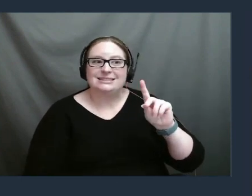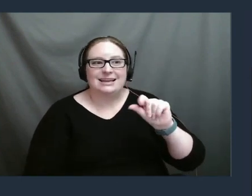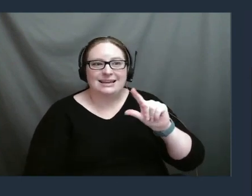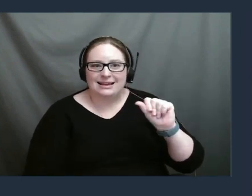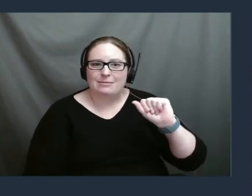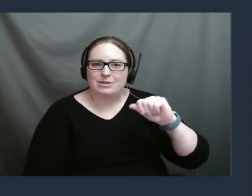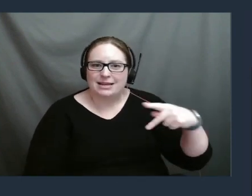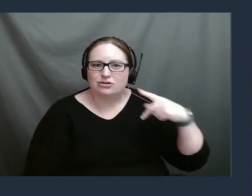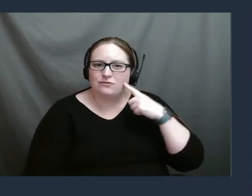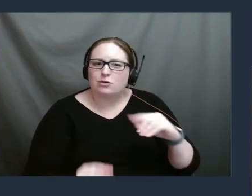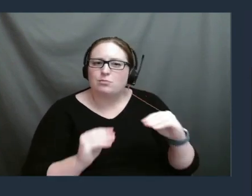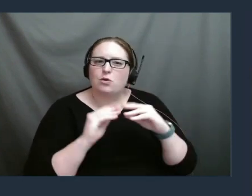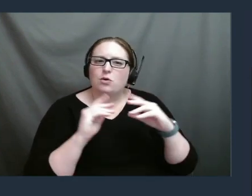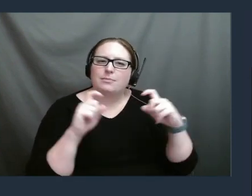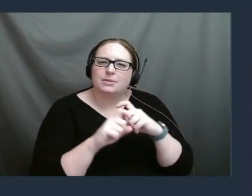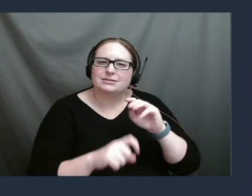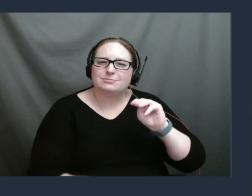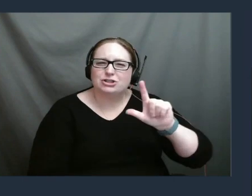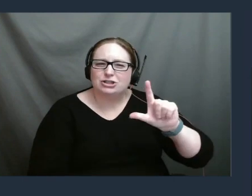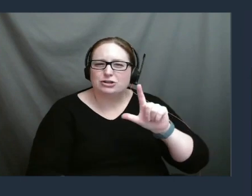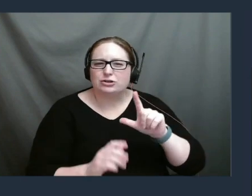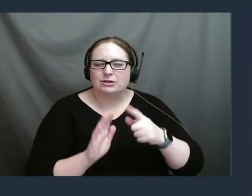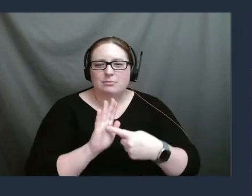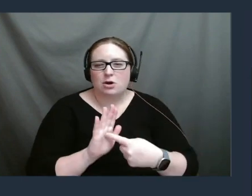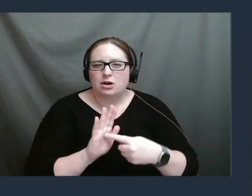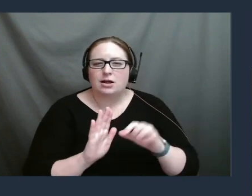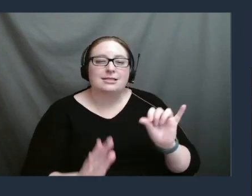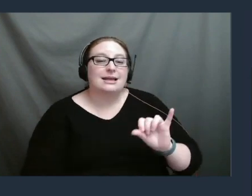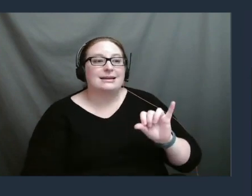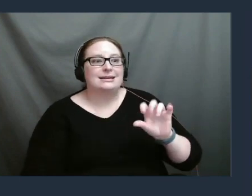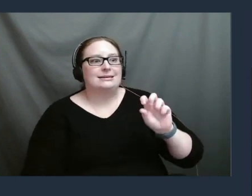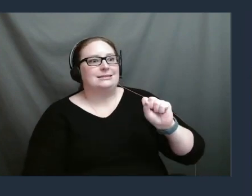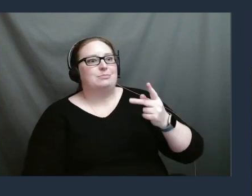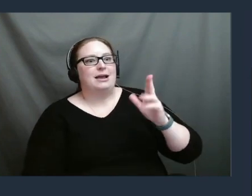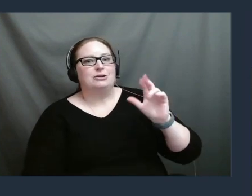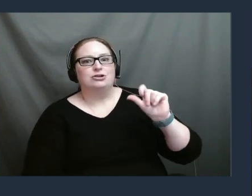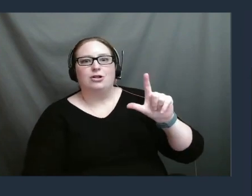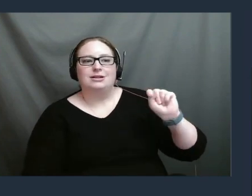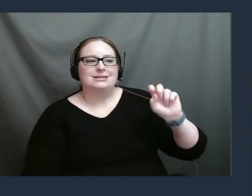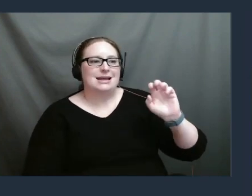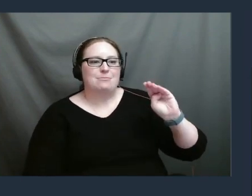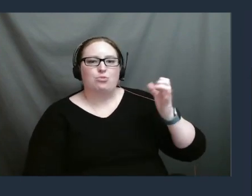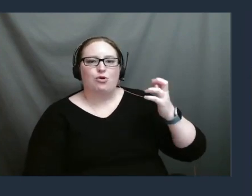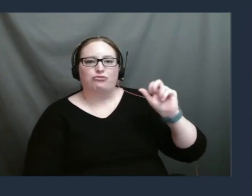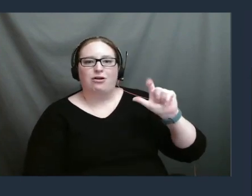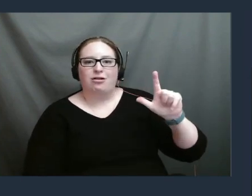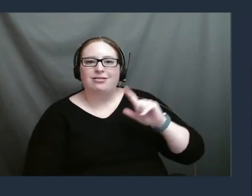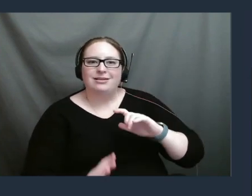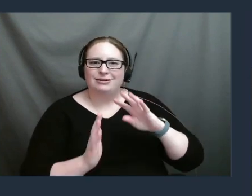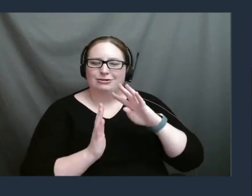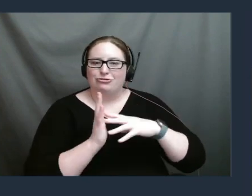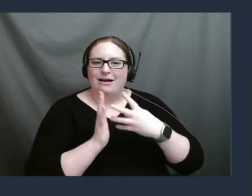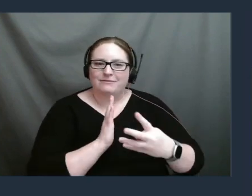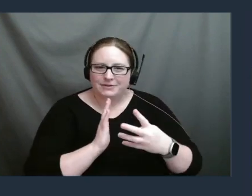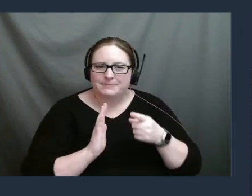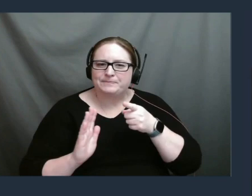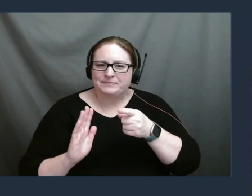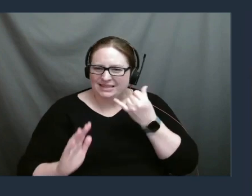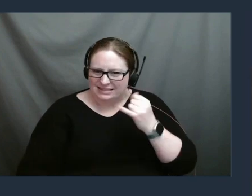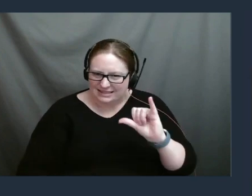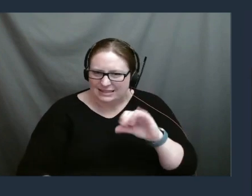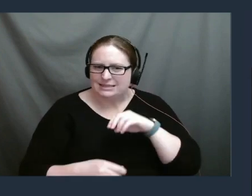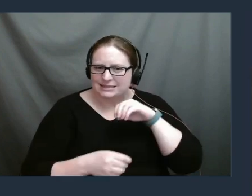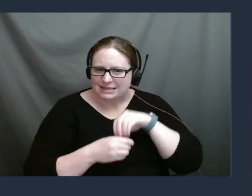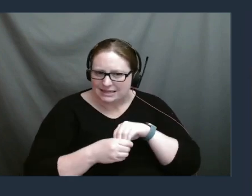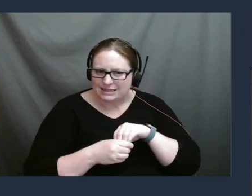machine learning model, like a spatial temporal graph neural network. And this is still a user-defined function that resides within